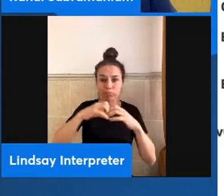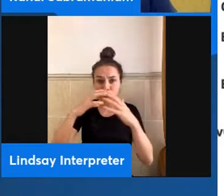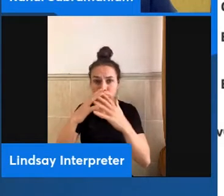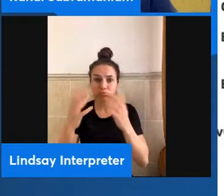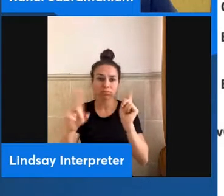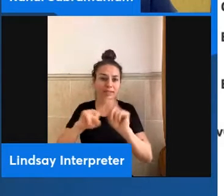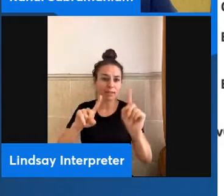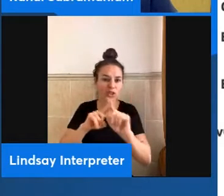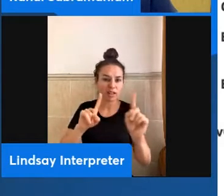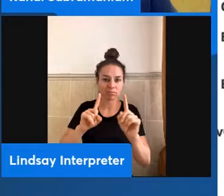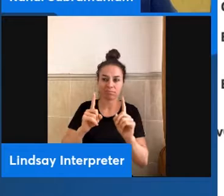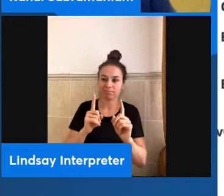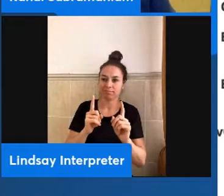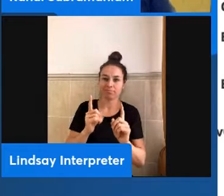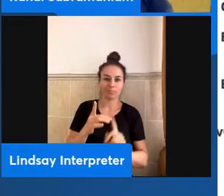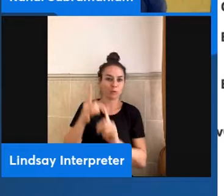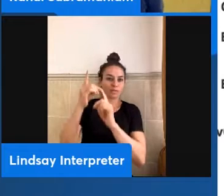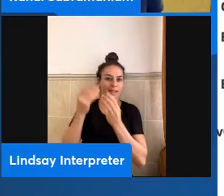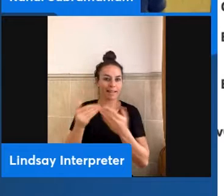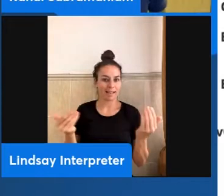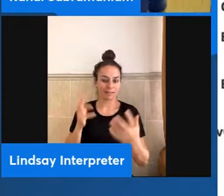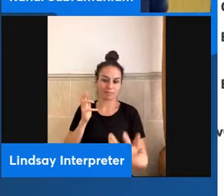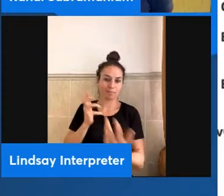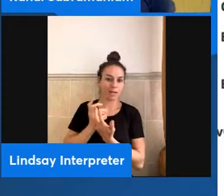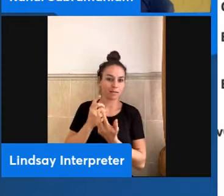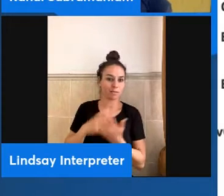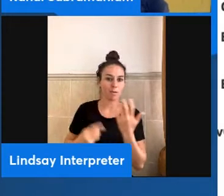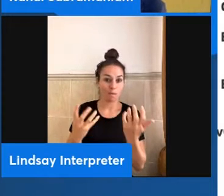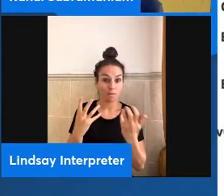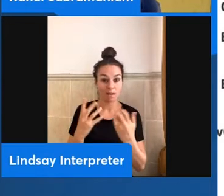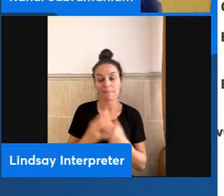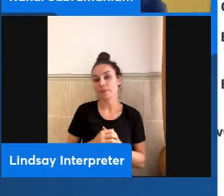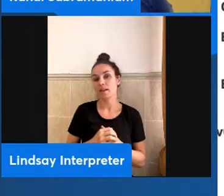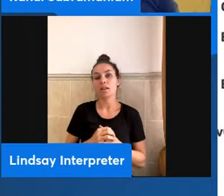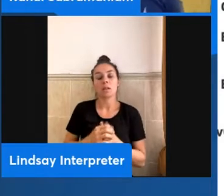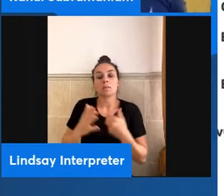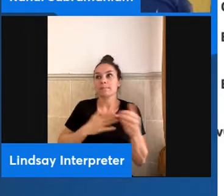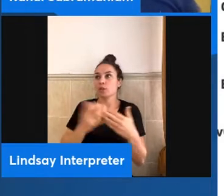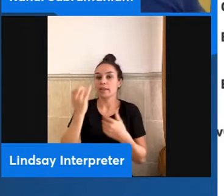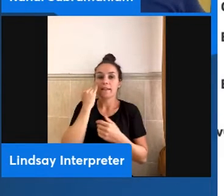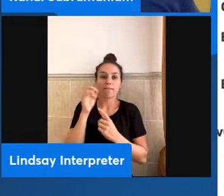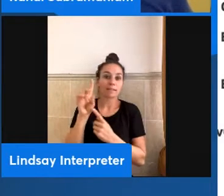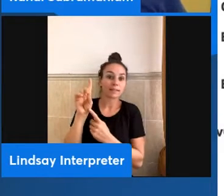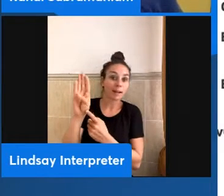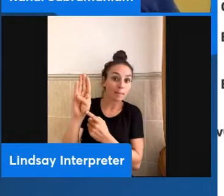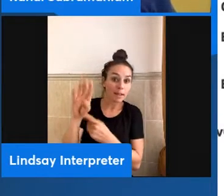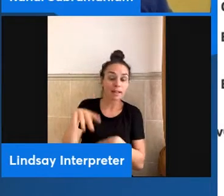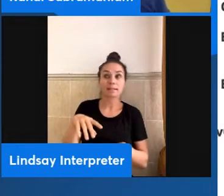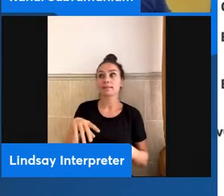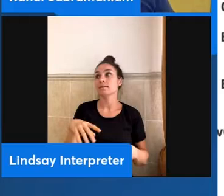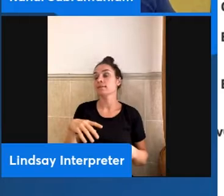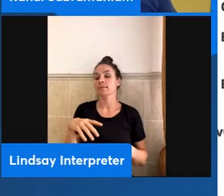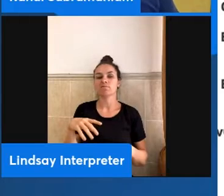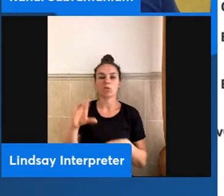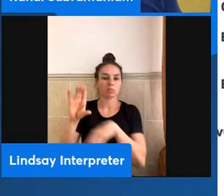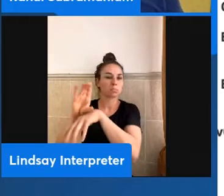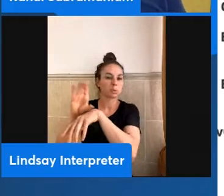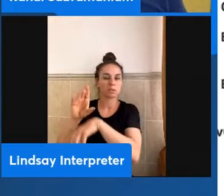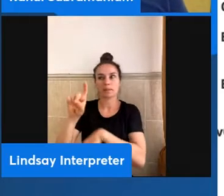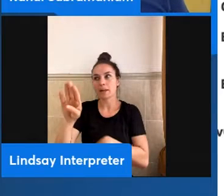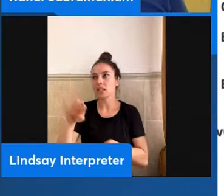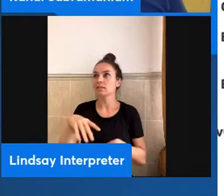custom to exactly the workload, and whether that's a database or whether that's